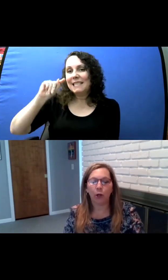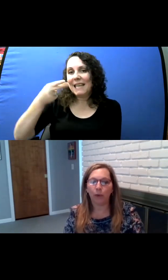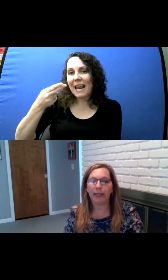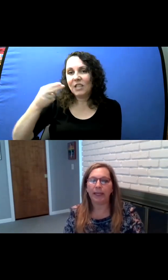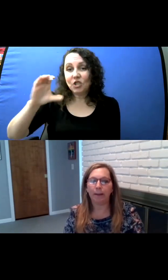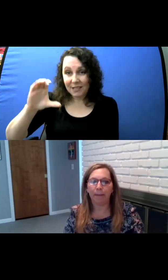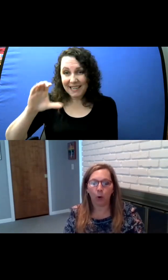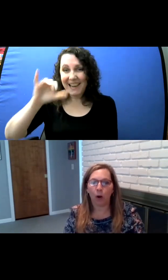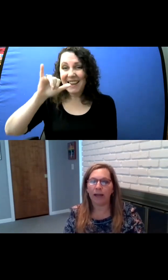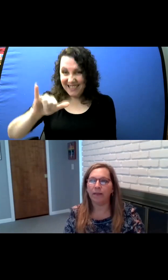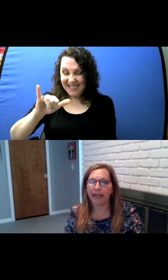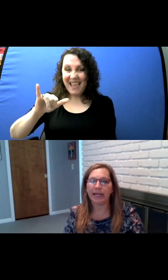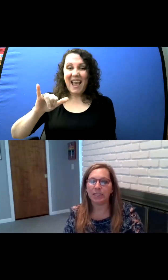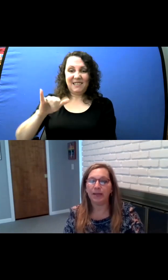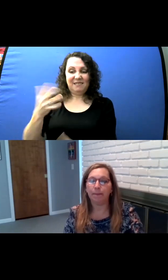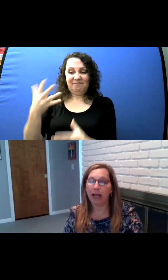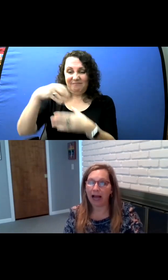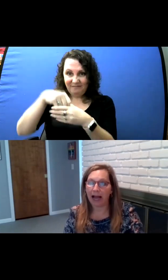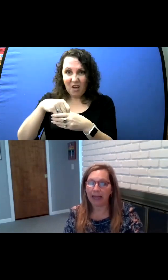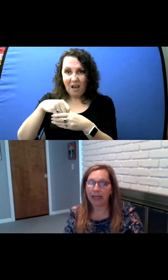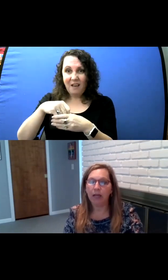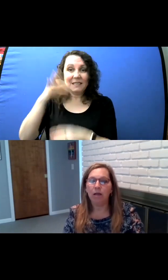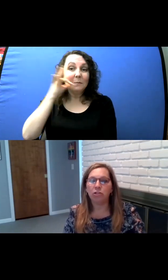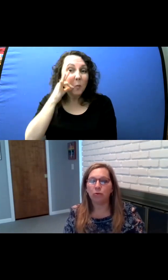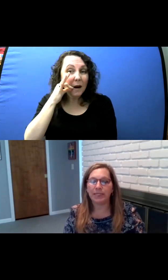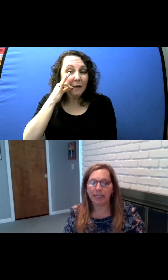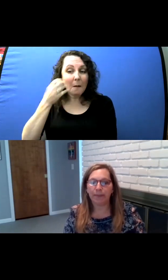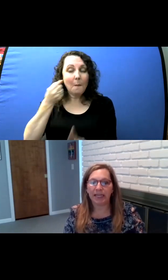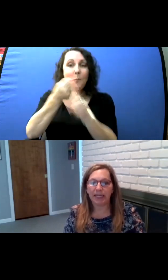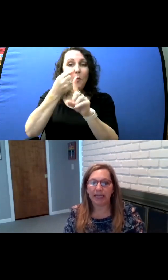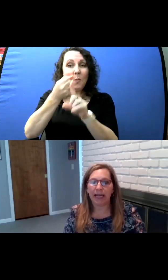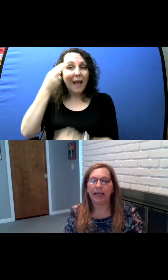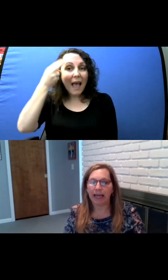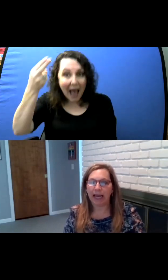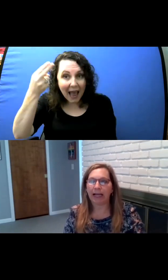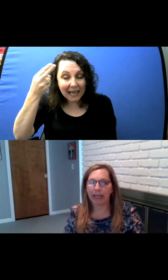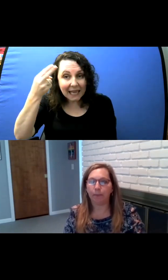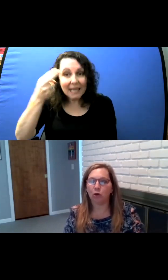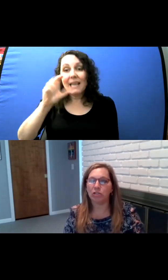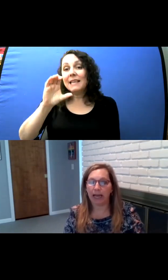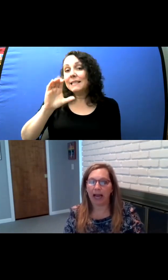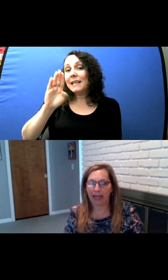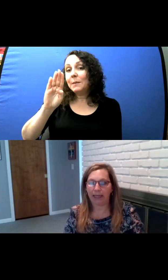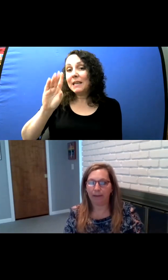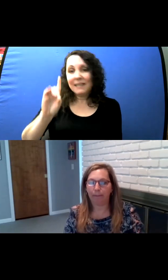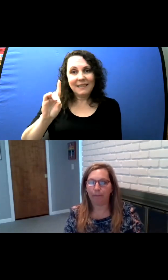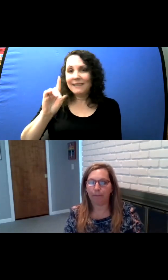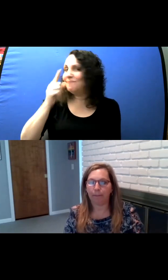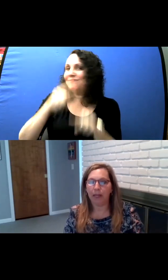active ingredient in marijuana that gets people high. So CBD cannot get a person